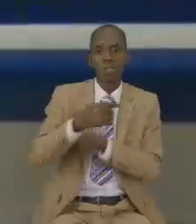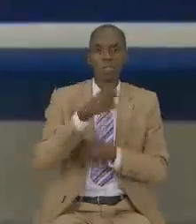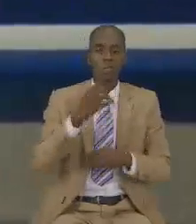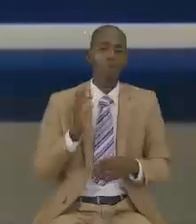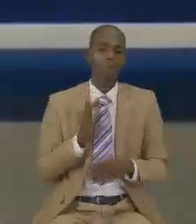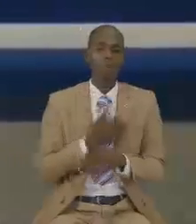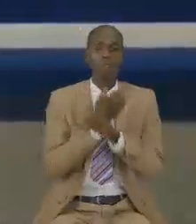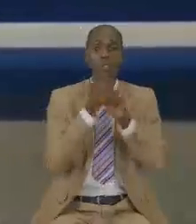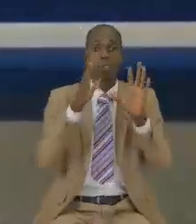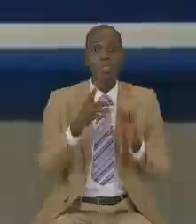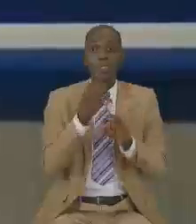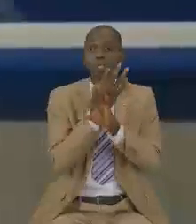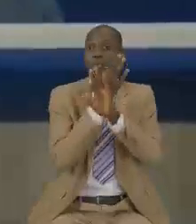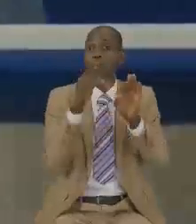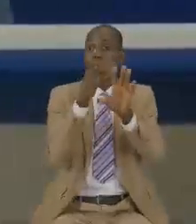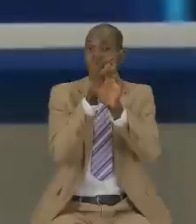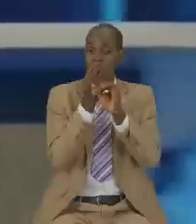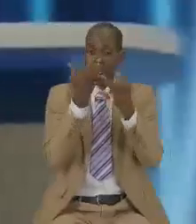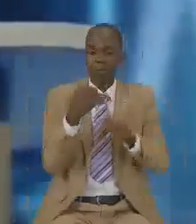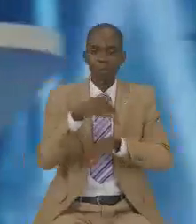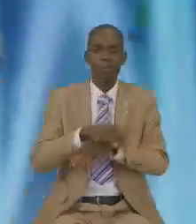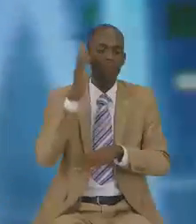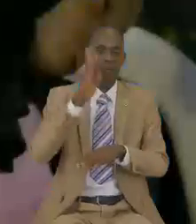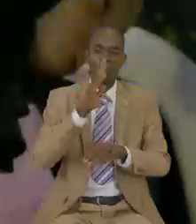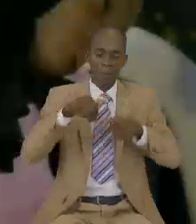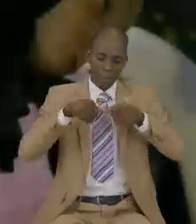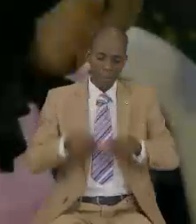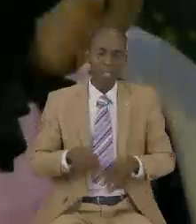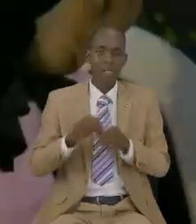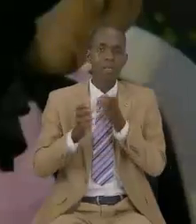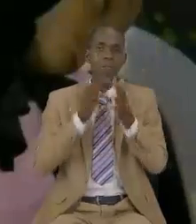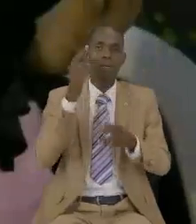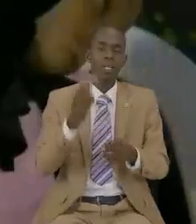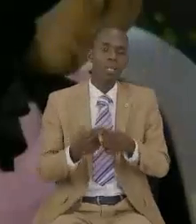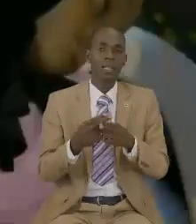the freedom you get tonight, permanent in Jesus' name.